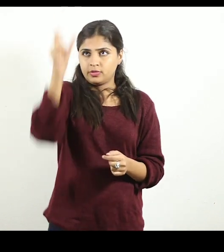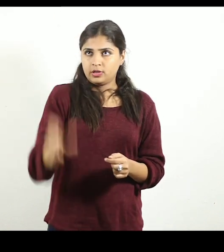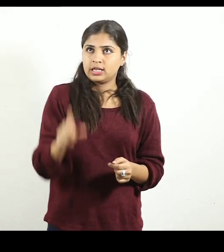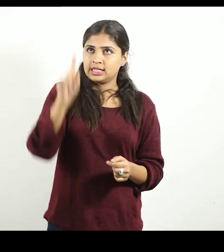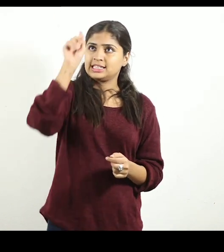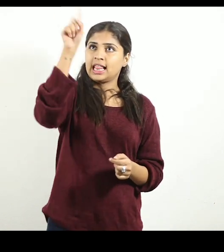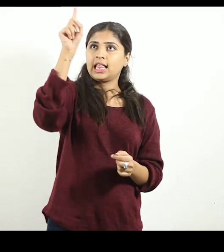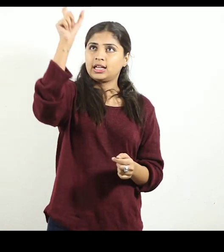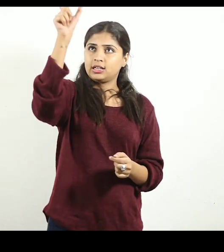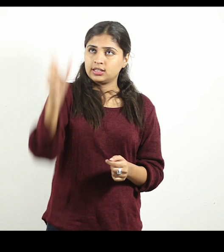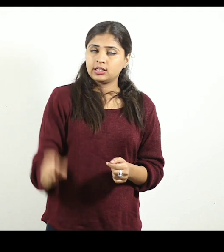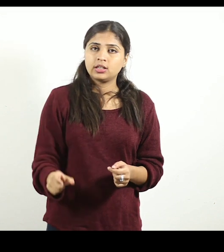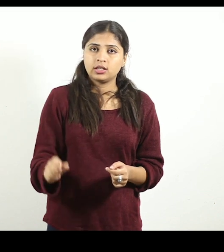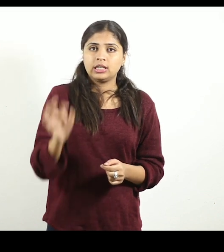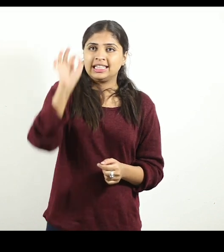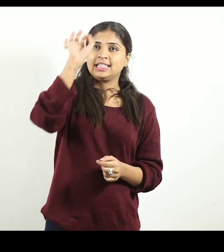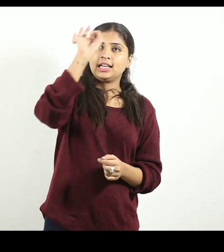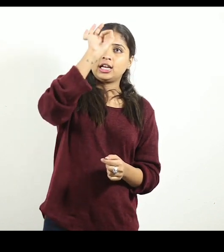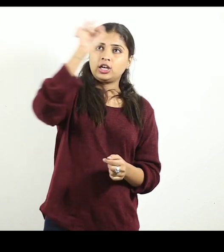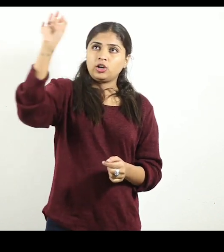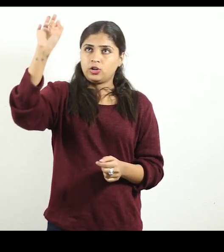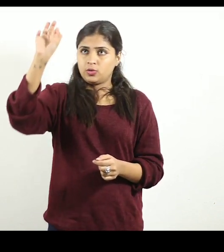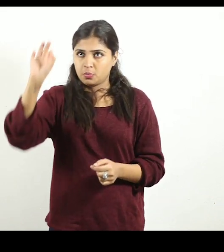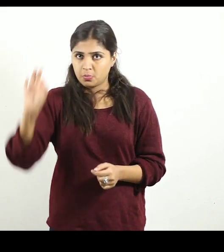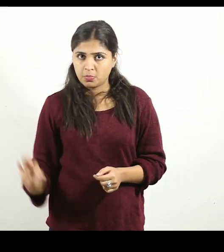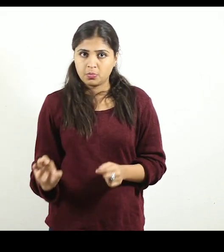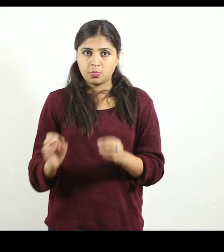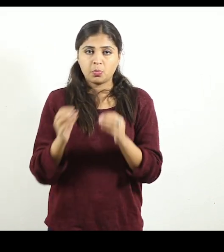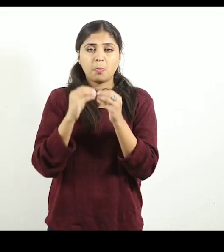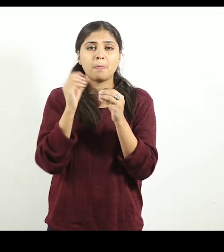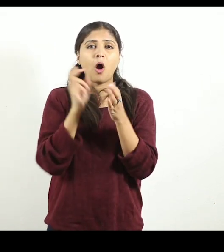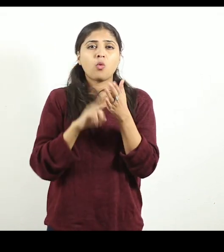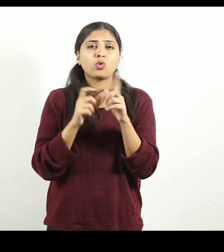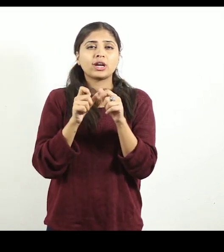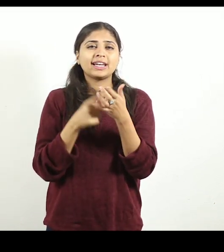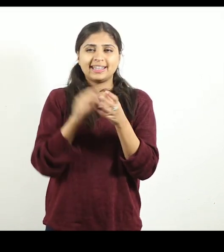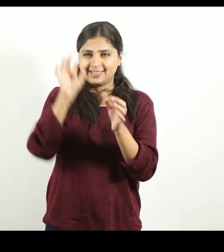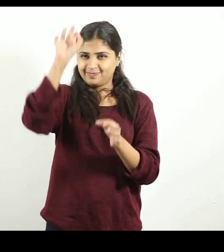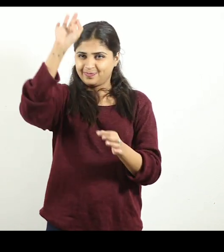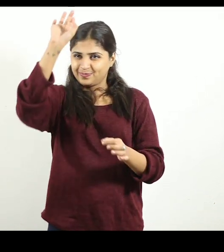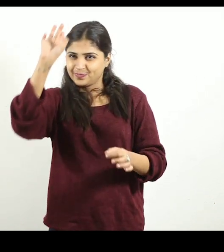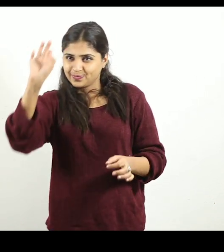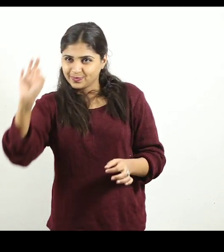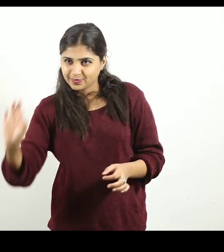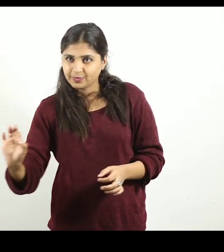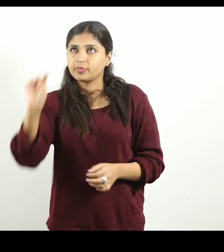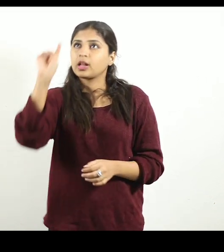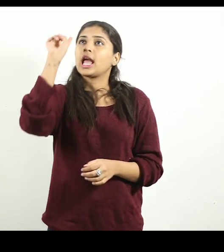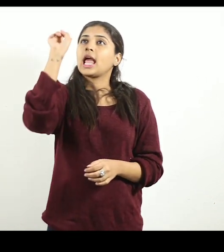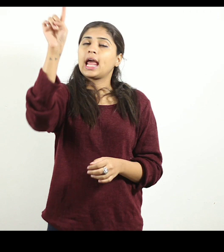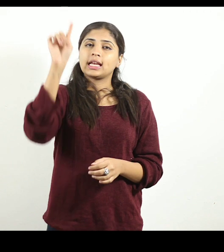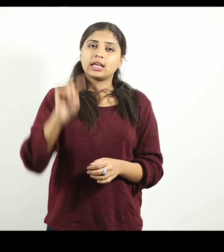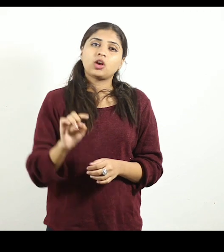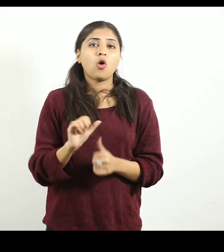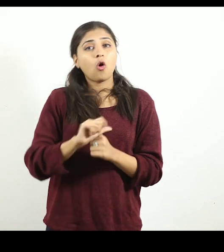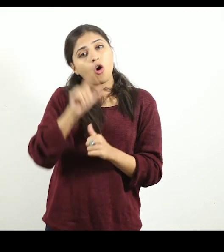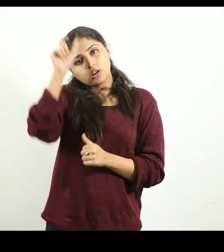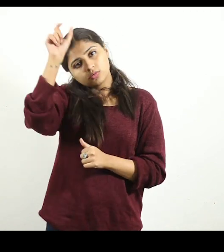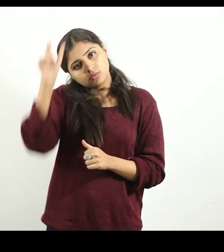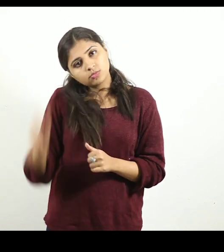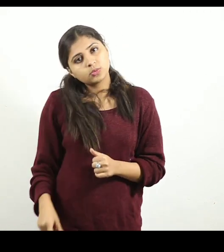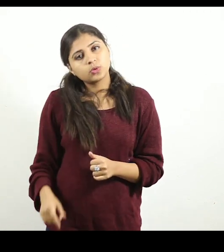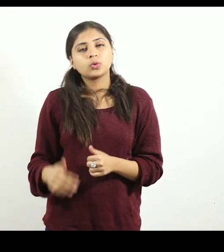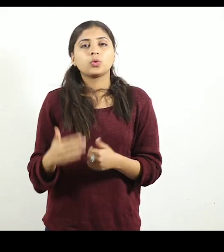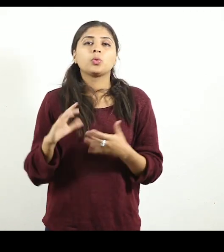of a selected column row heading. All selected columns rows will become of different sizes.